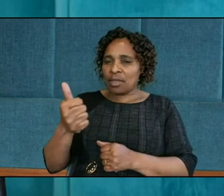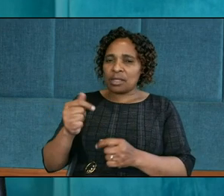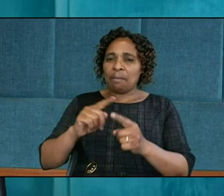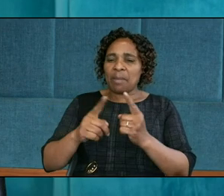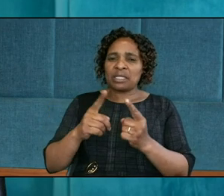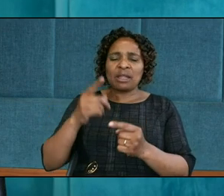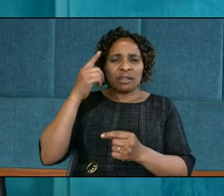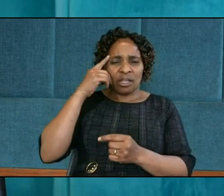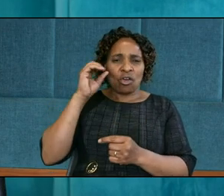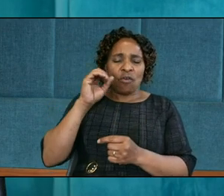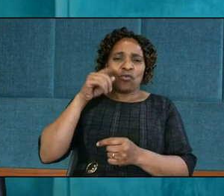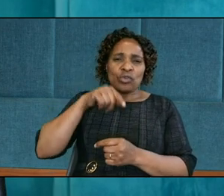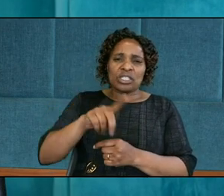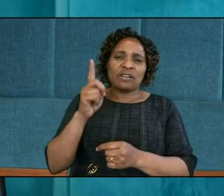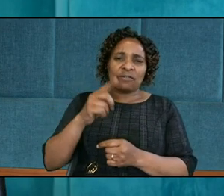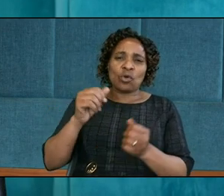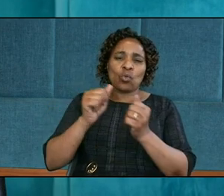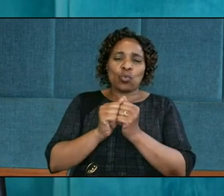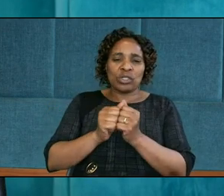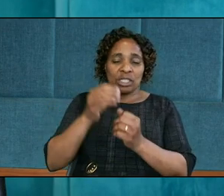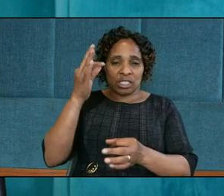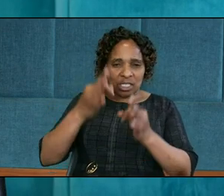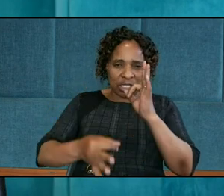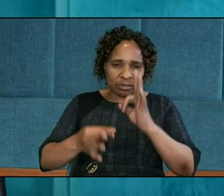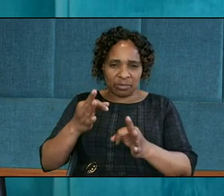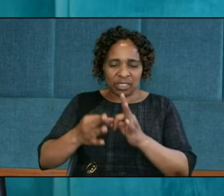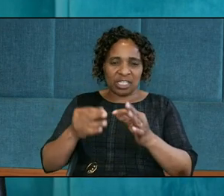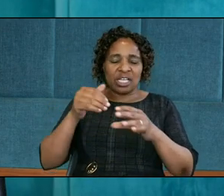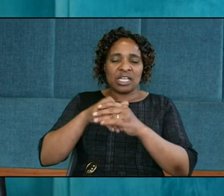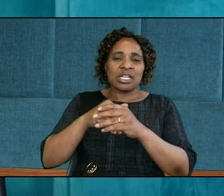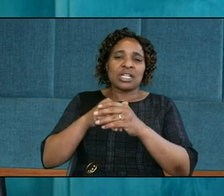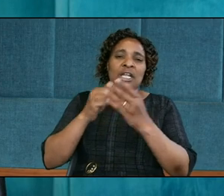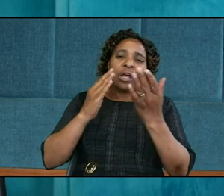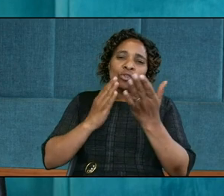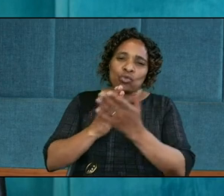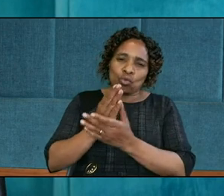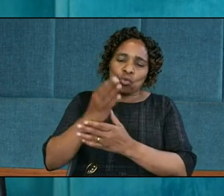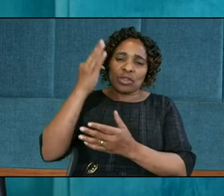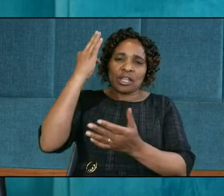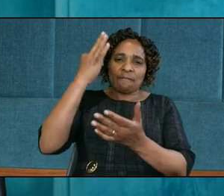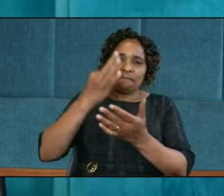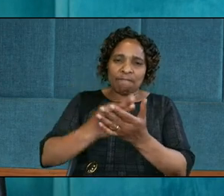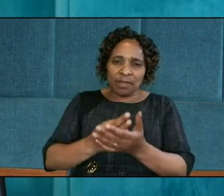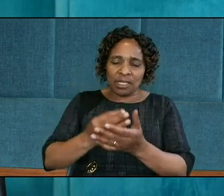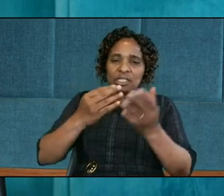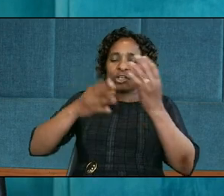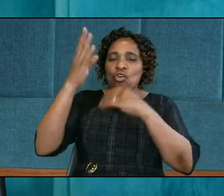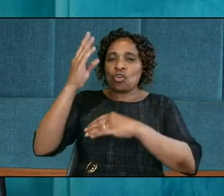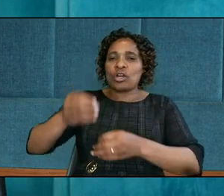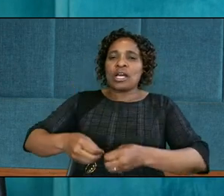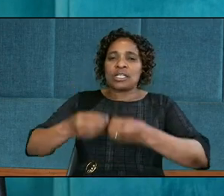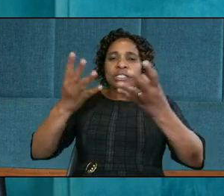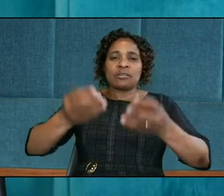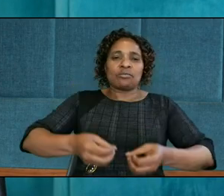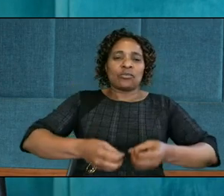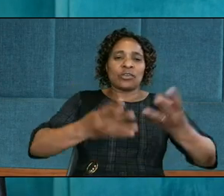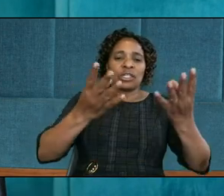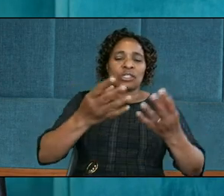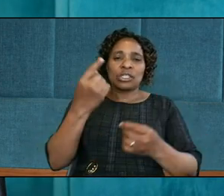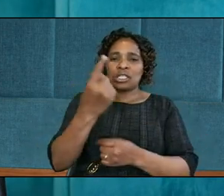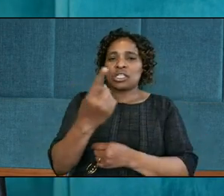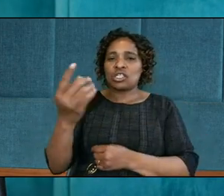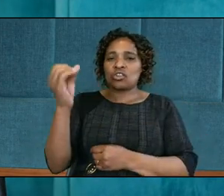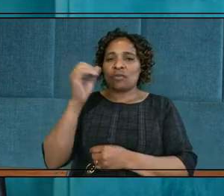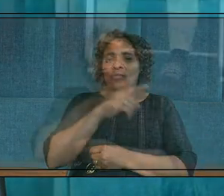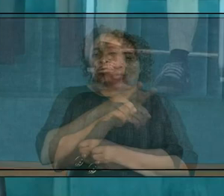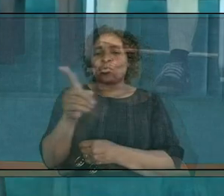think of yourself with sober judgment in accordance with the faith God has distributed to each of